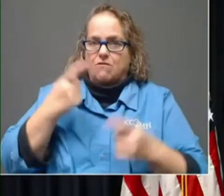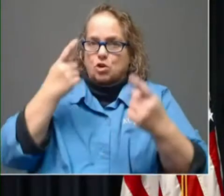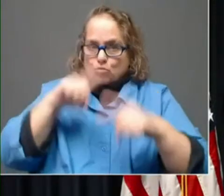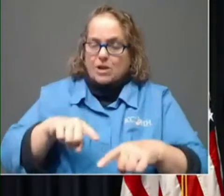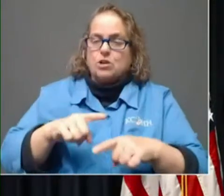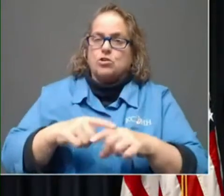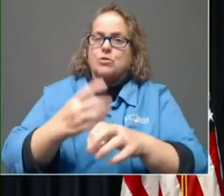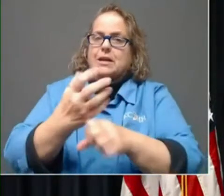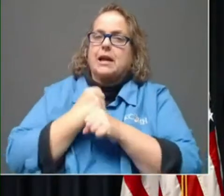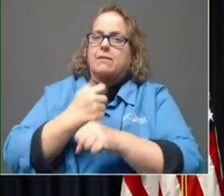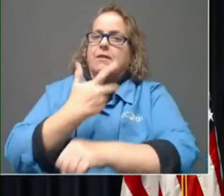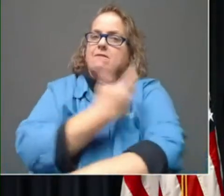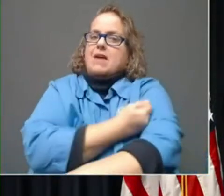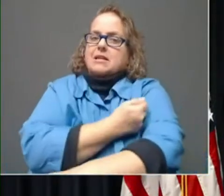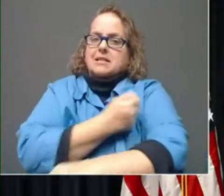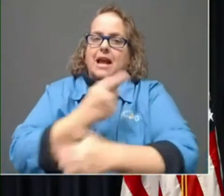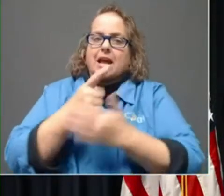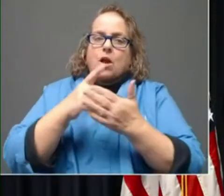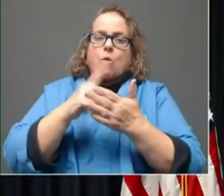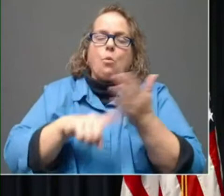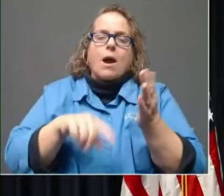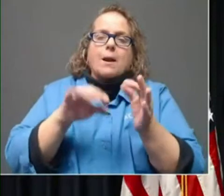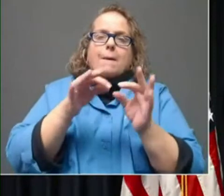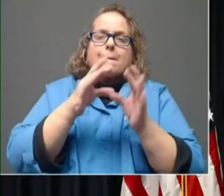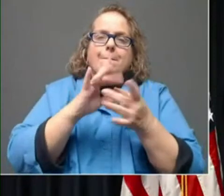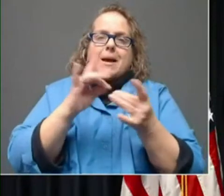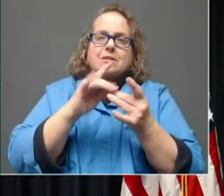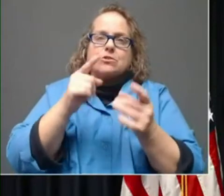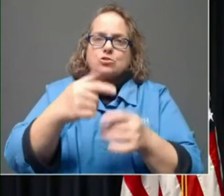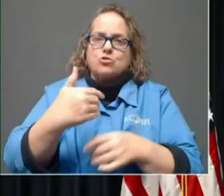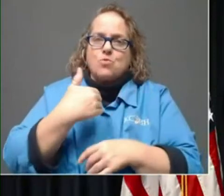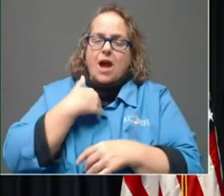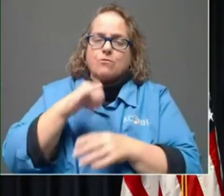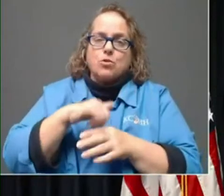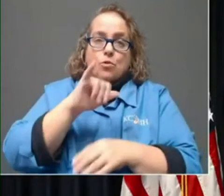And what message do you have for those who have declined to receive the vaccine?